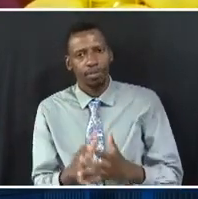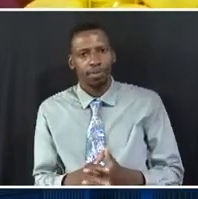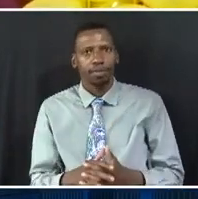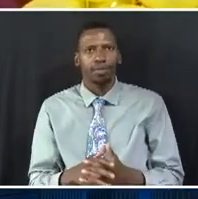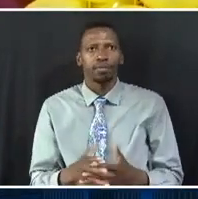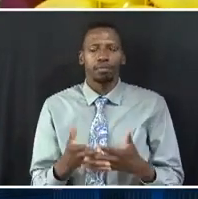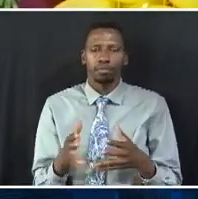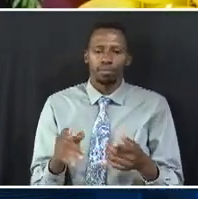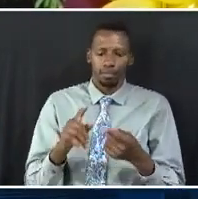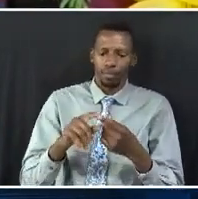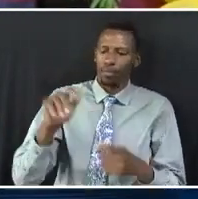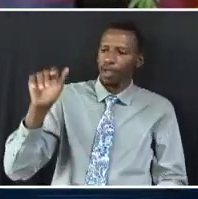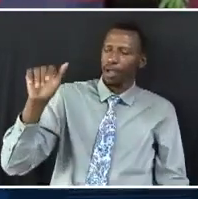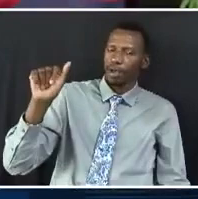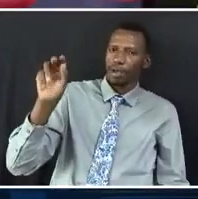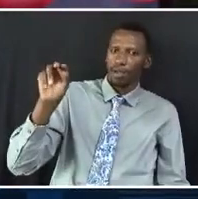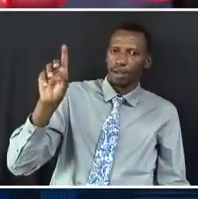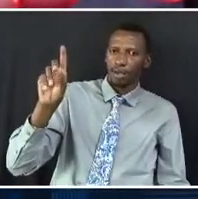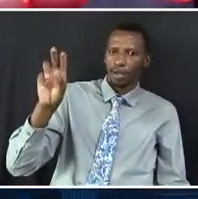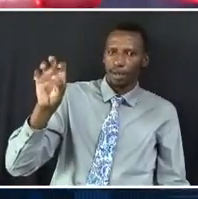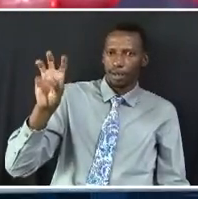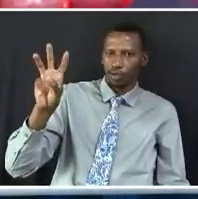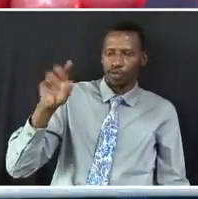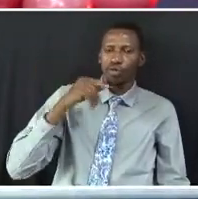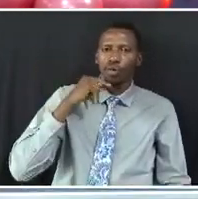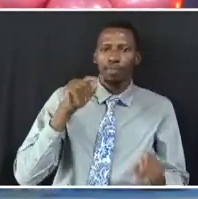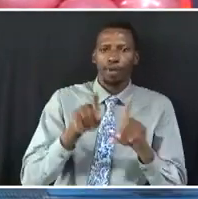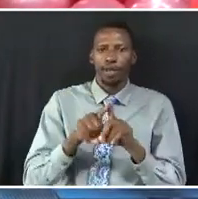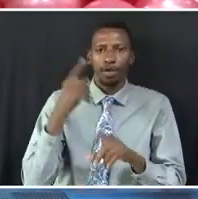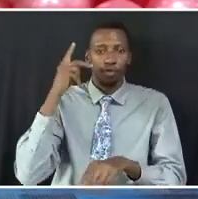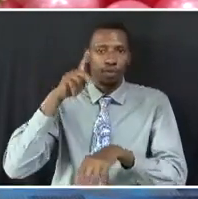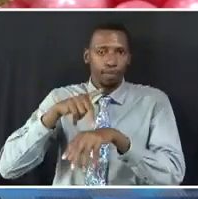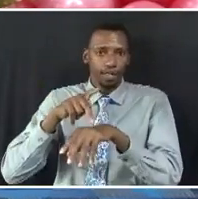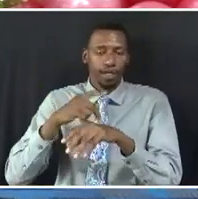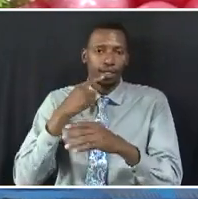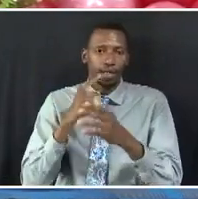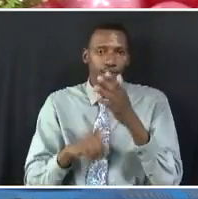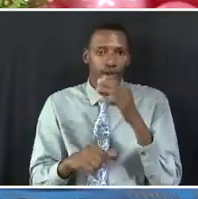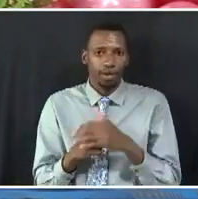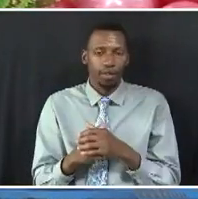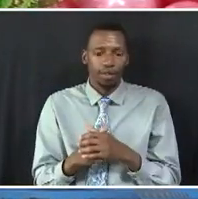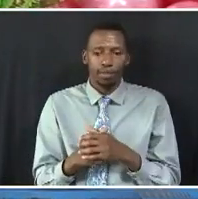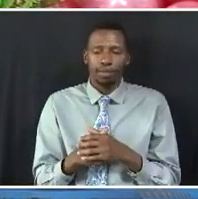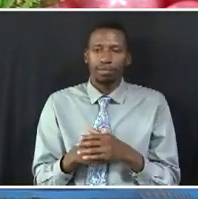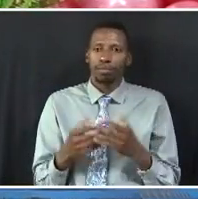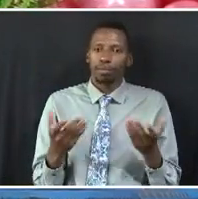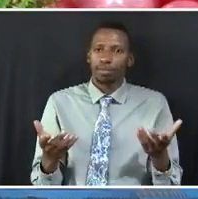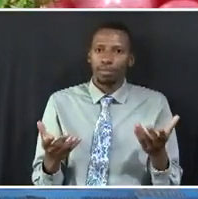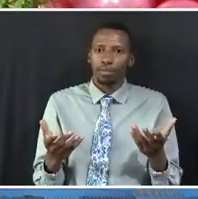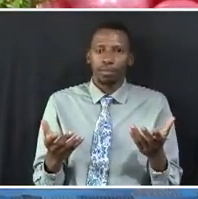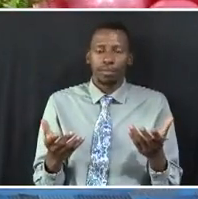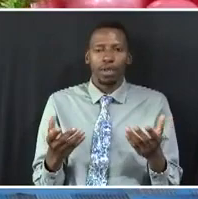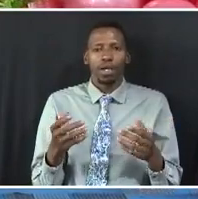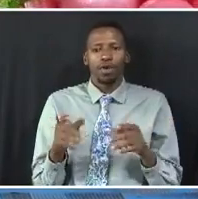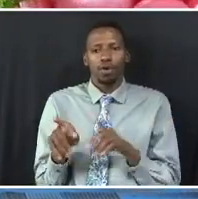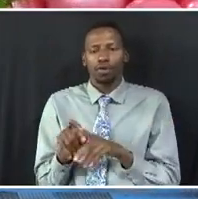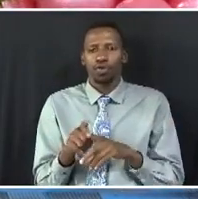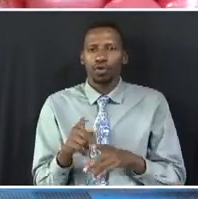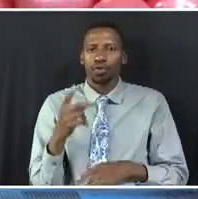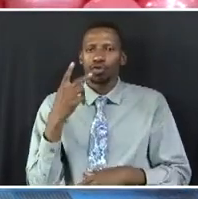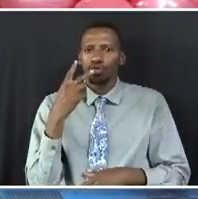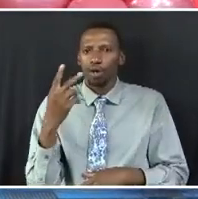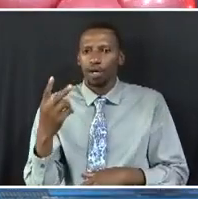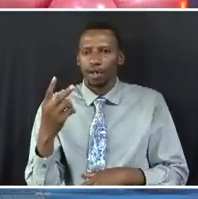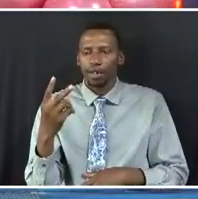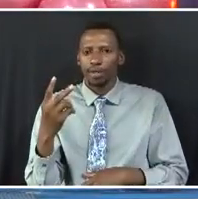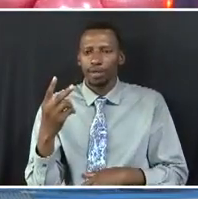Andrew, the brother of Simon Peter, said, even 200 denarii cannot be able